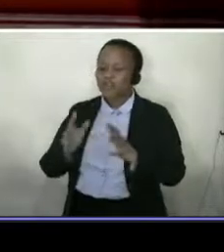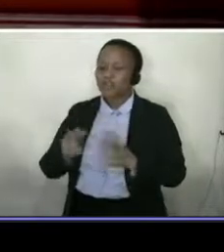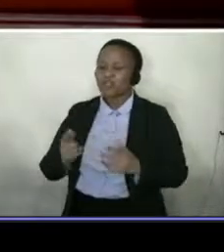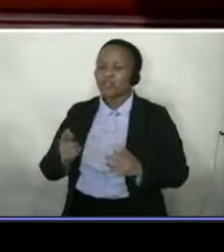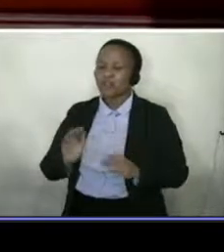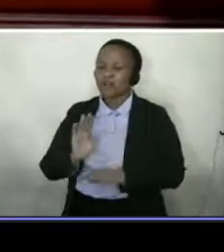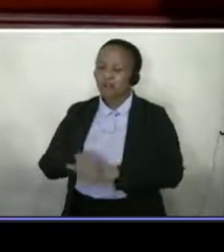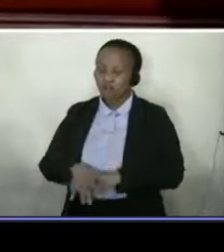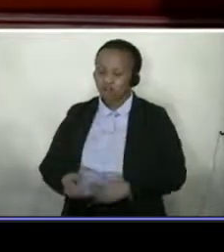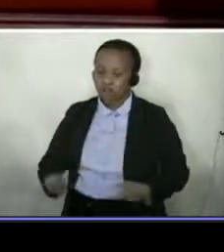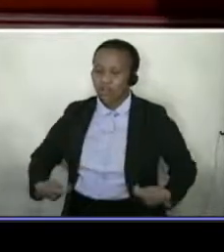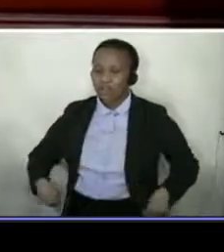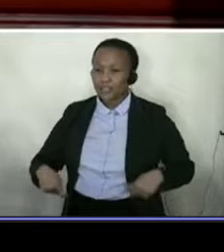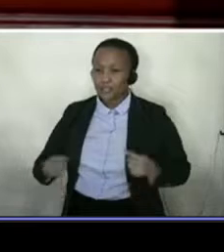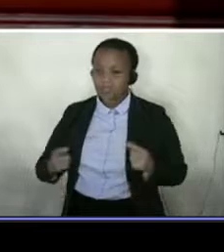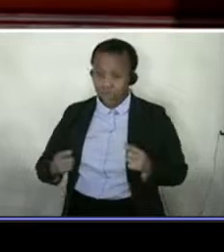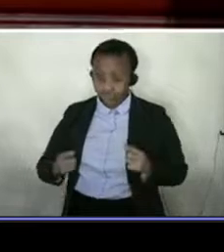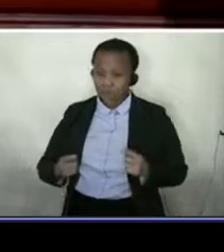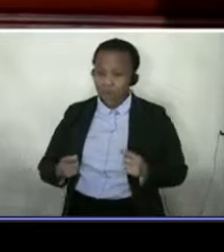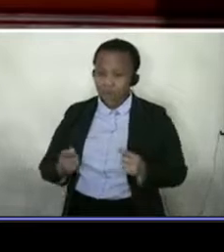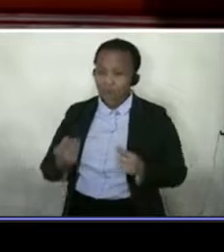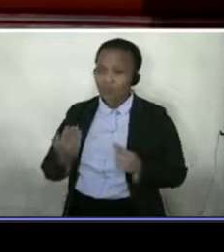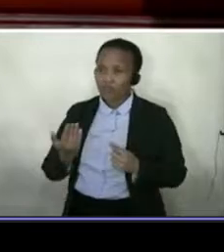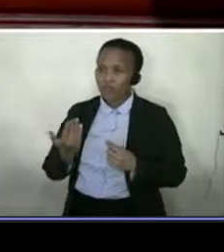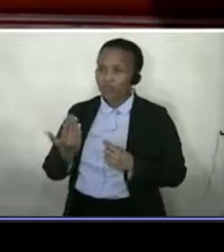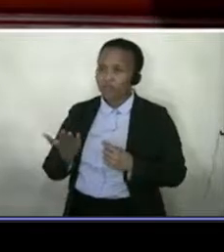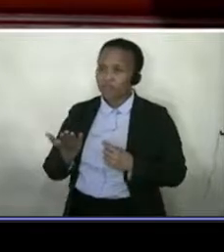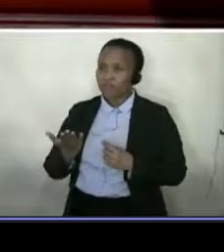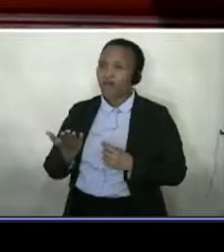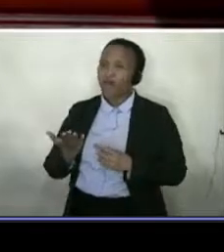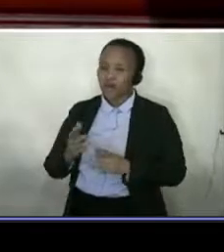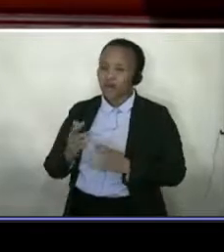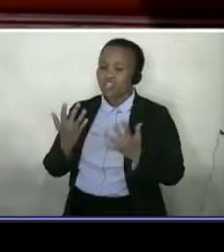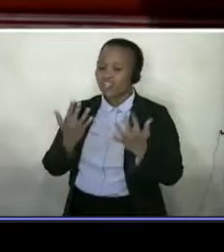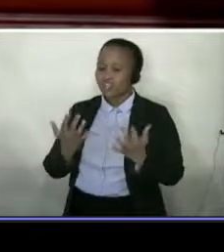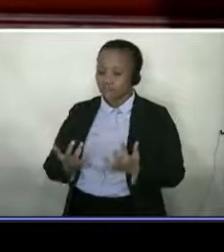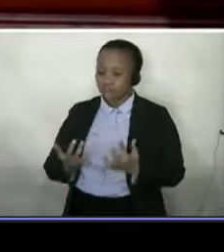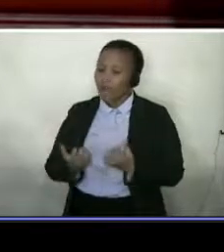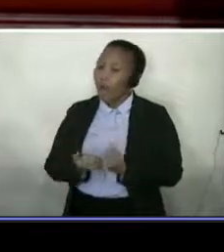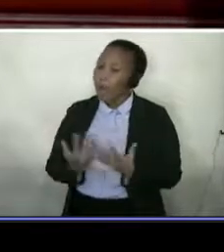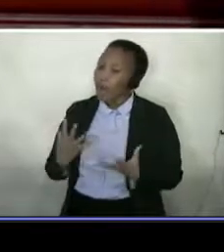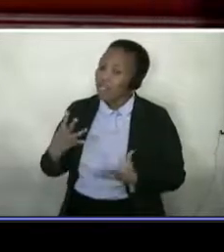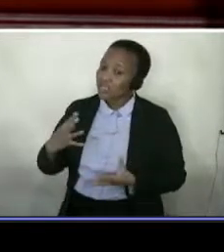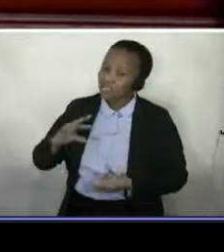submitted for condonation by Treasury, which has an amount of 149.4